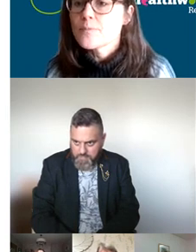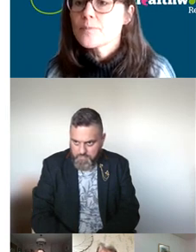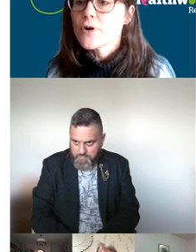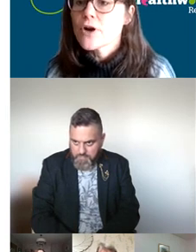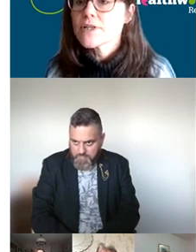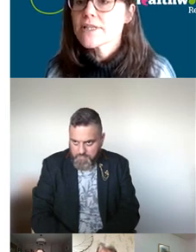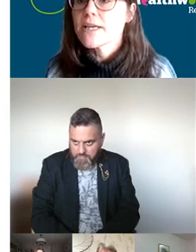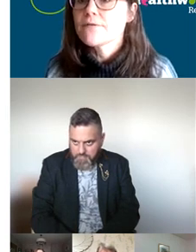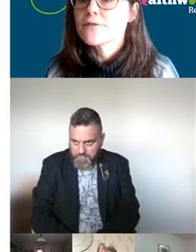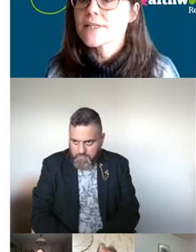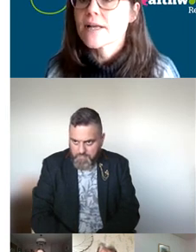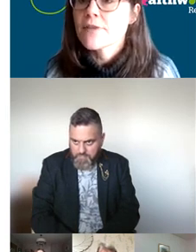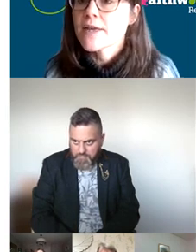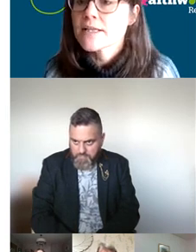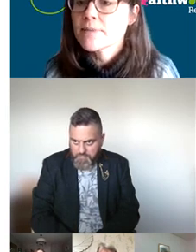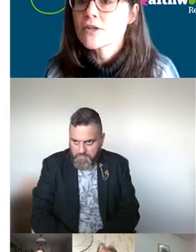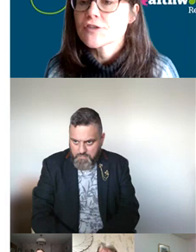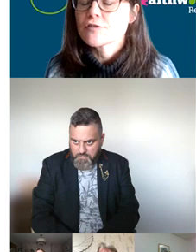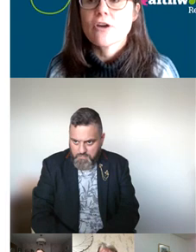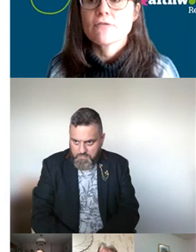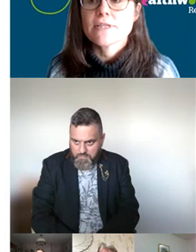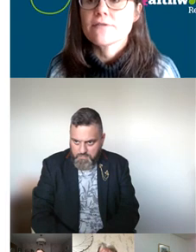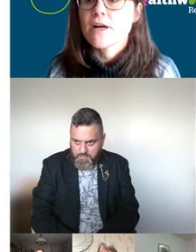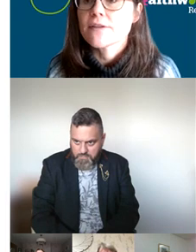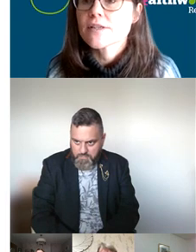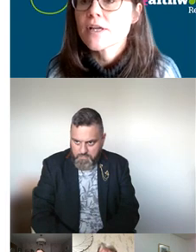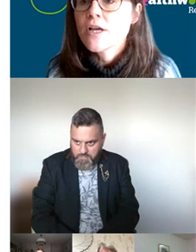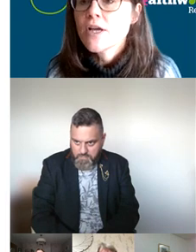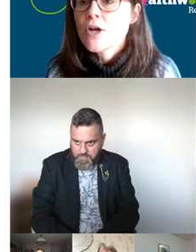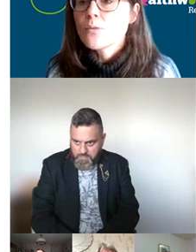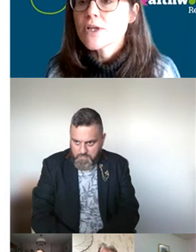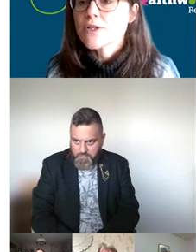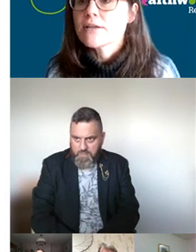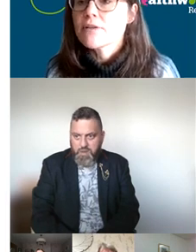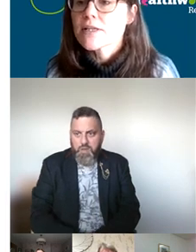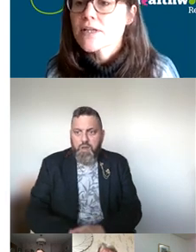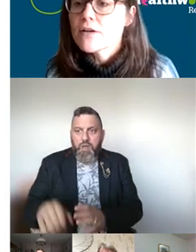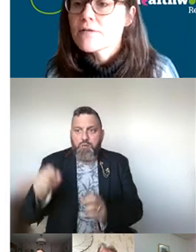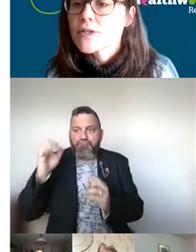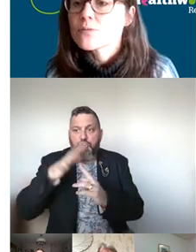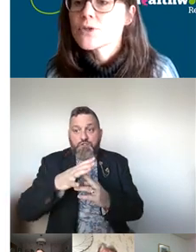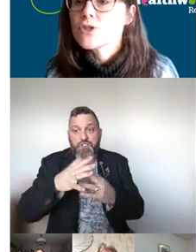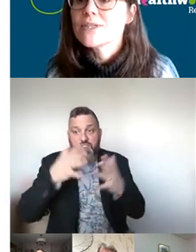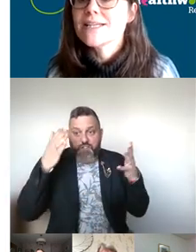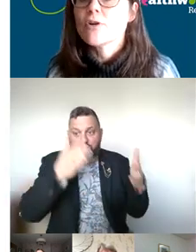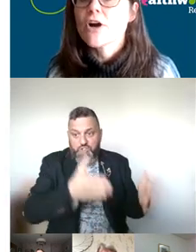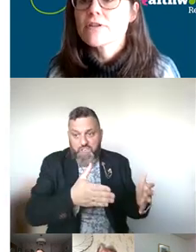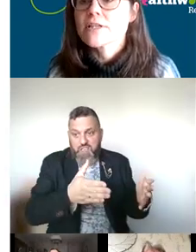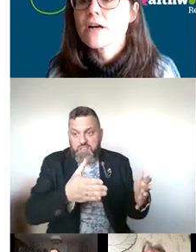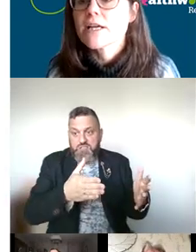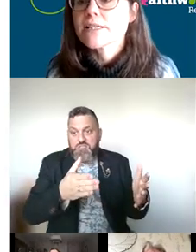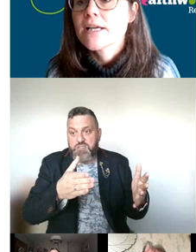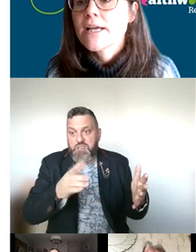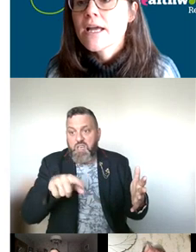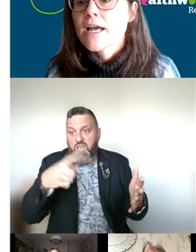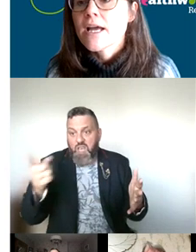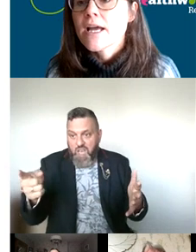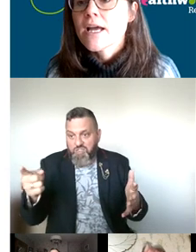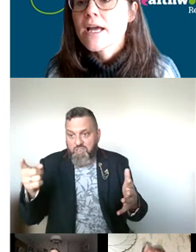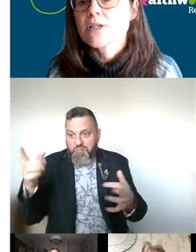A priority for some things means loss of priority for others. Which serious service would you